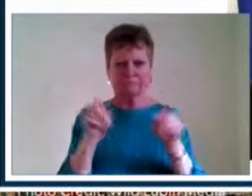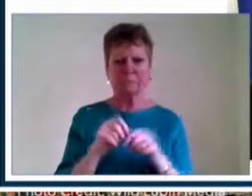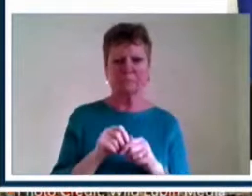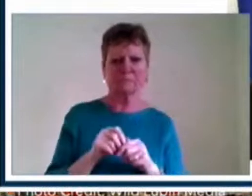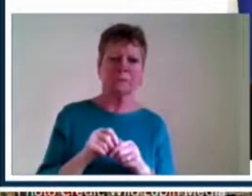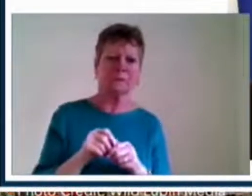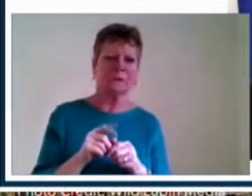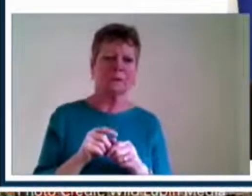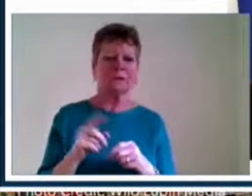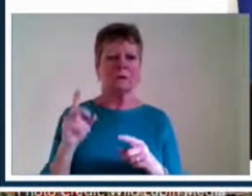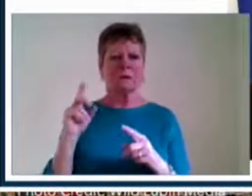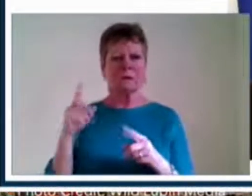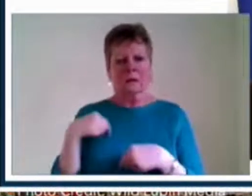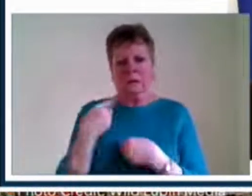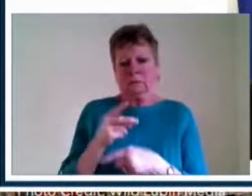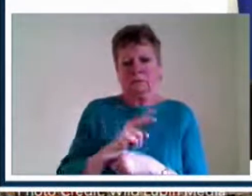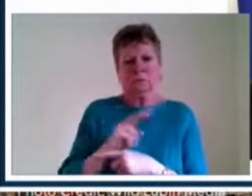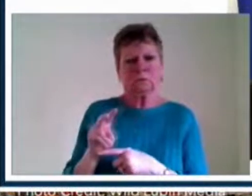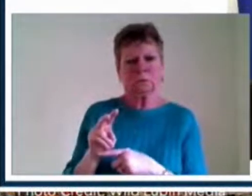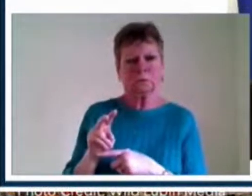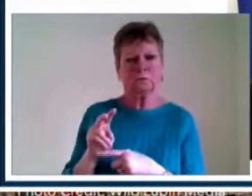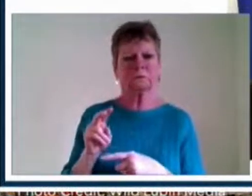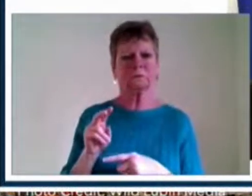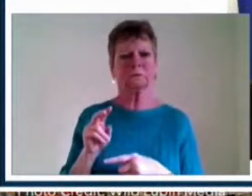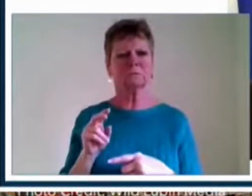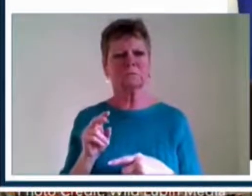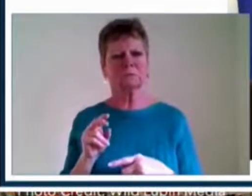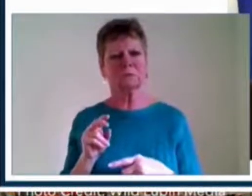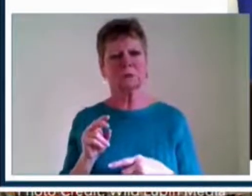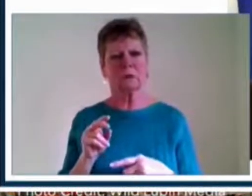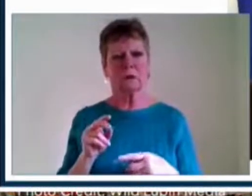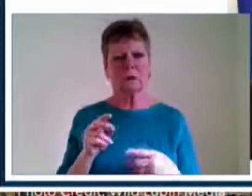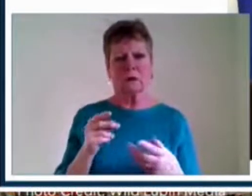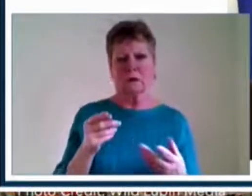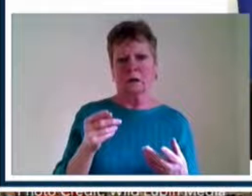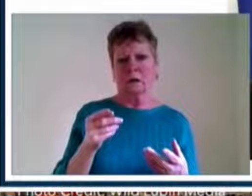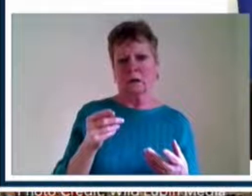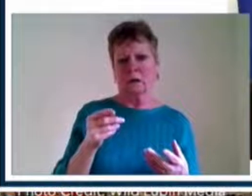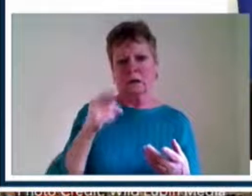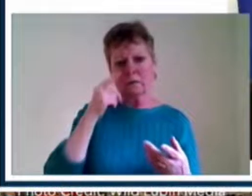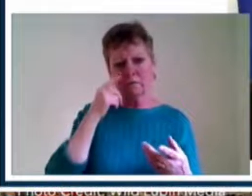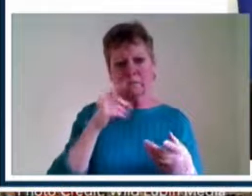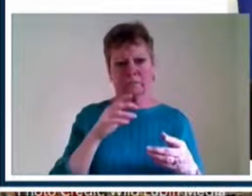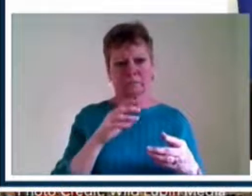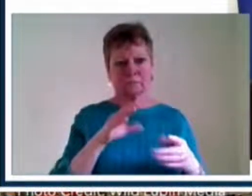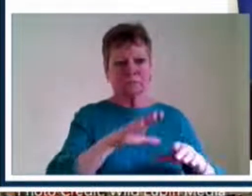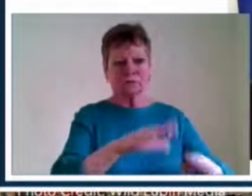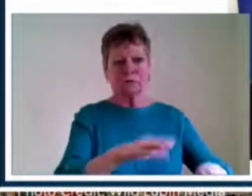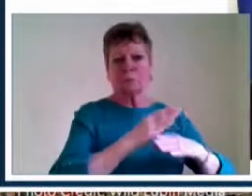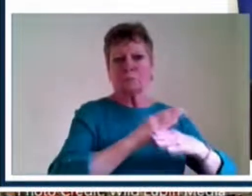the last 2 weeks, are you still confident in the current level of public health protection in place?